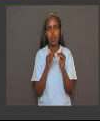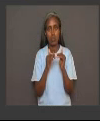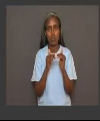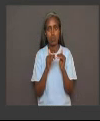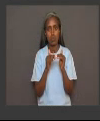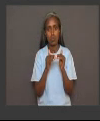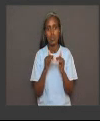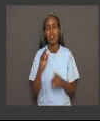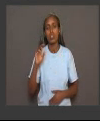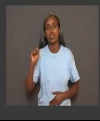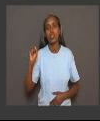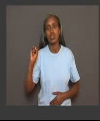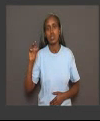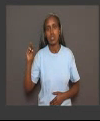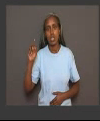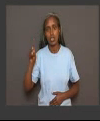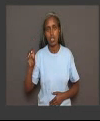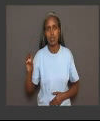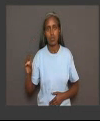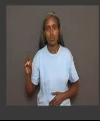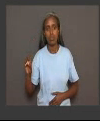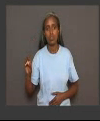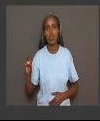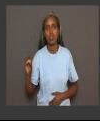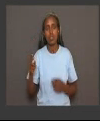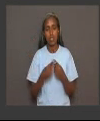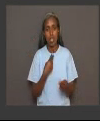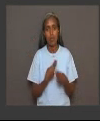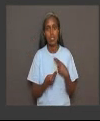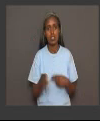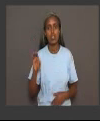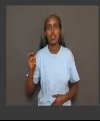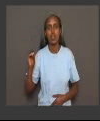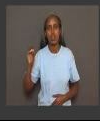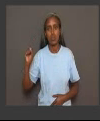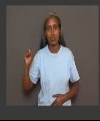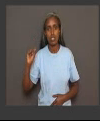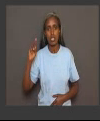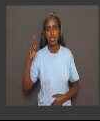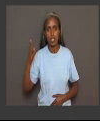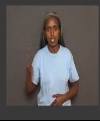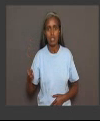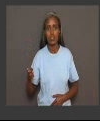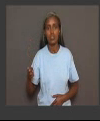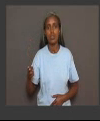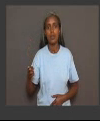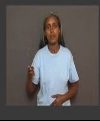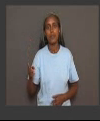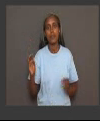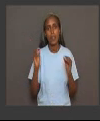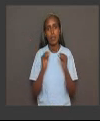to sine x naught times cosine